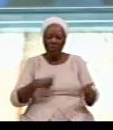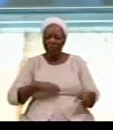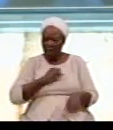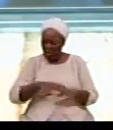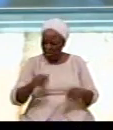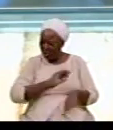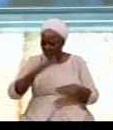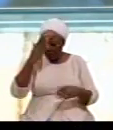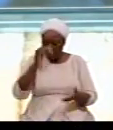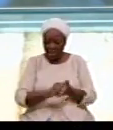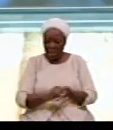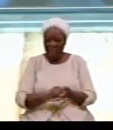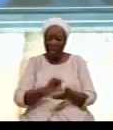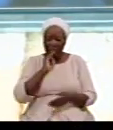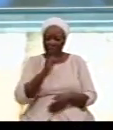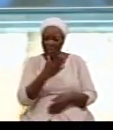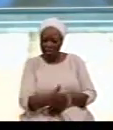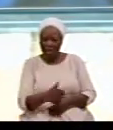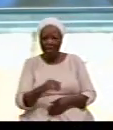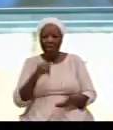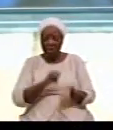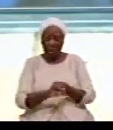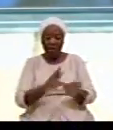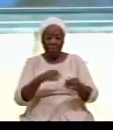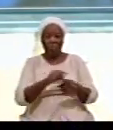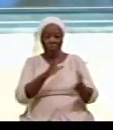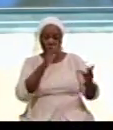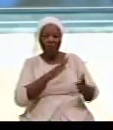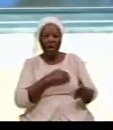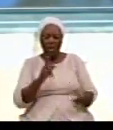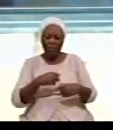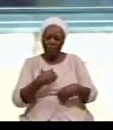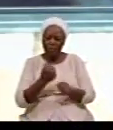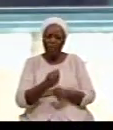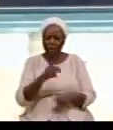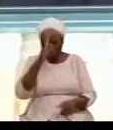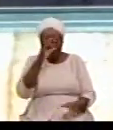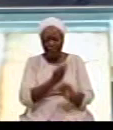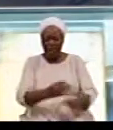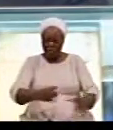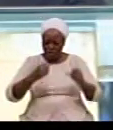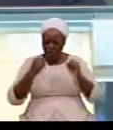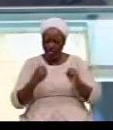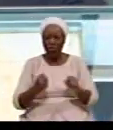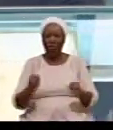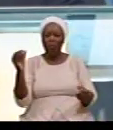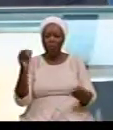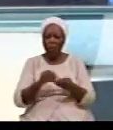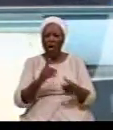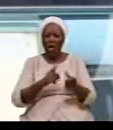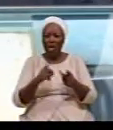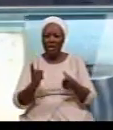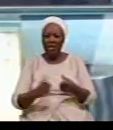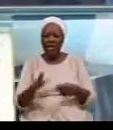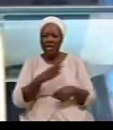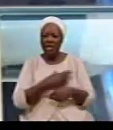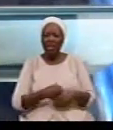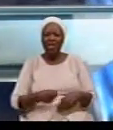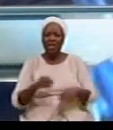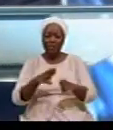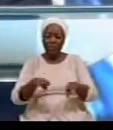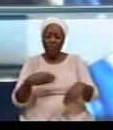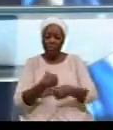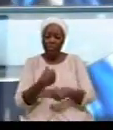you hope. It energizes your faith. And then it broadens your horizon. Then